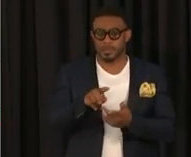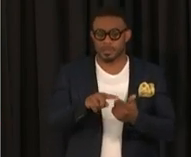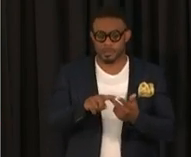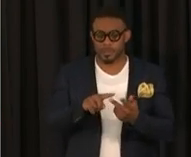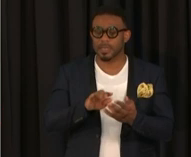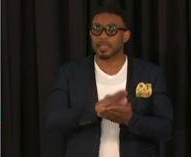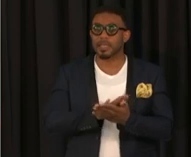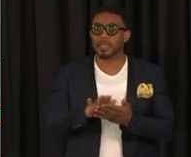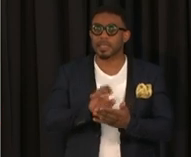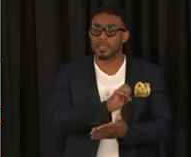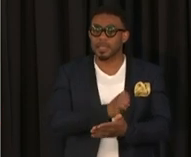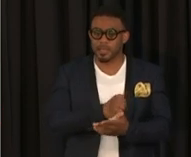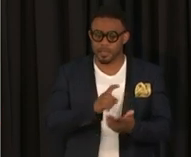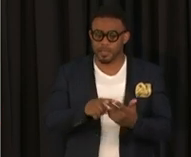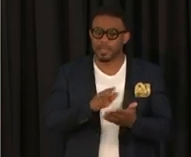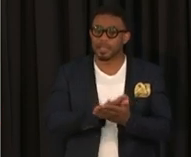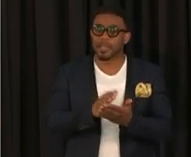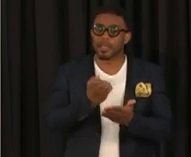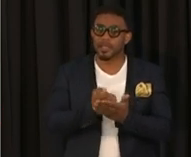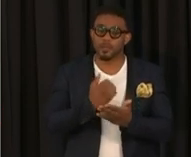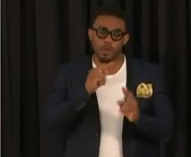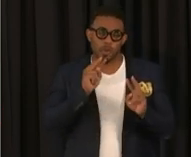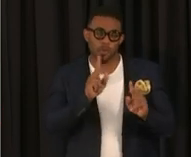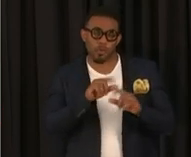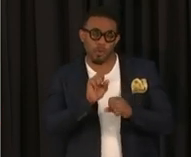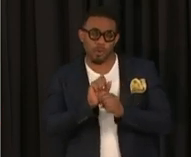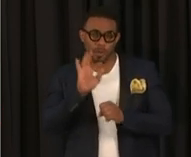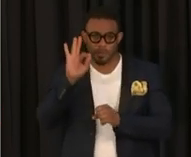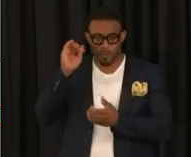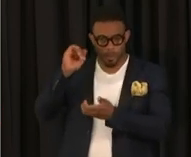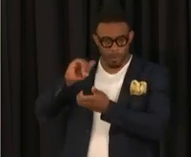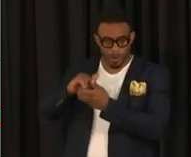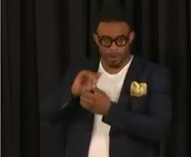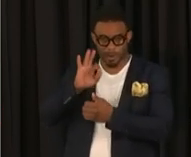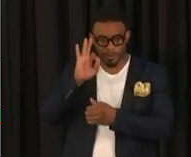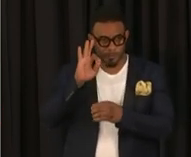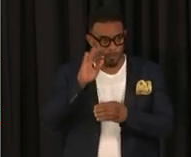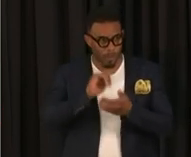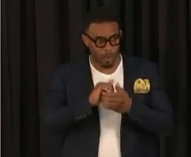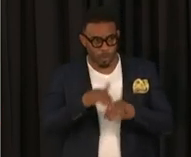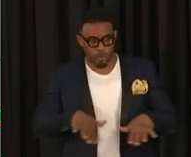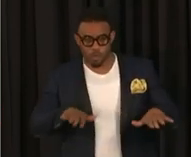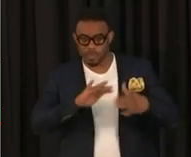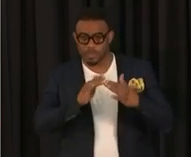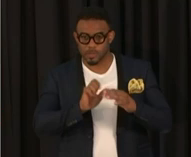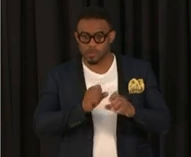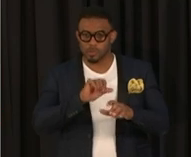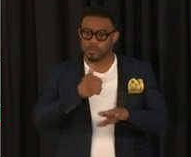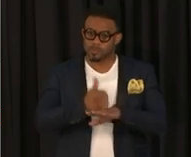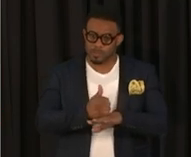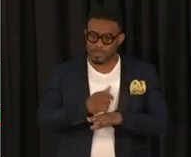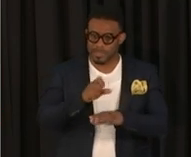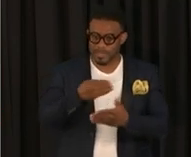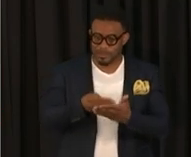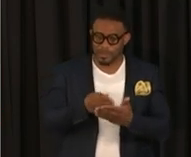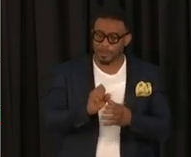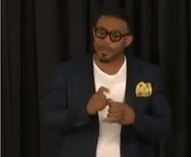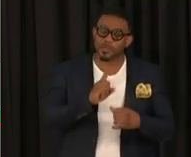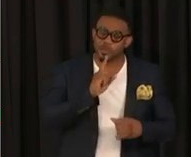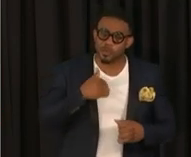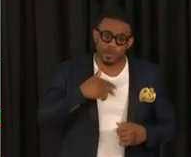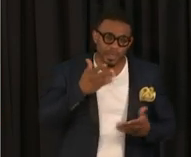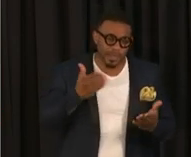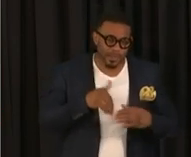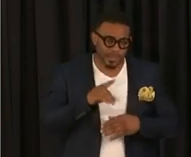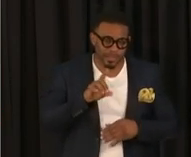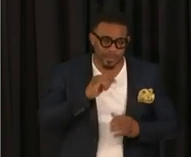transportation, clean energy, clean economy. And we look forward to working with our federal partners and our partners across the city to deploy the needed capital and make